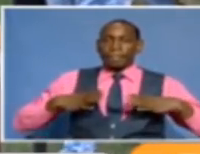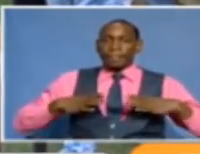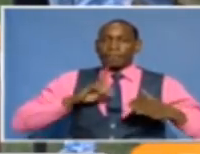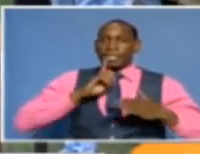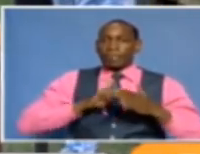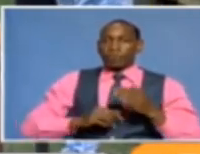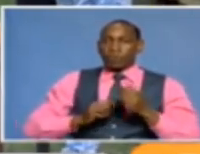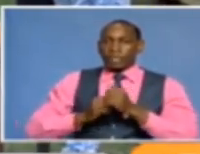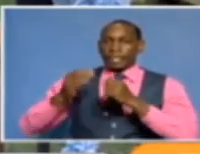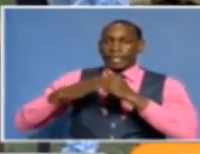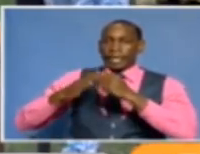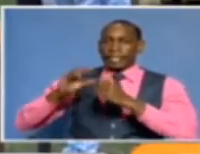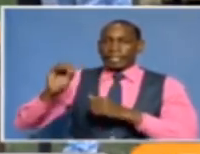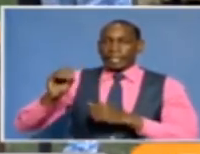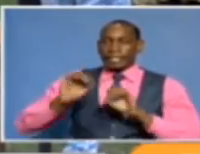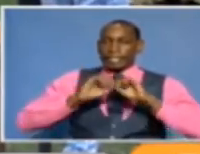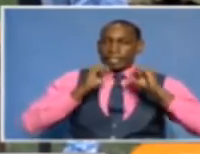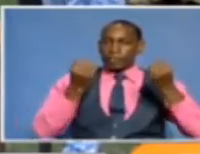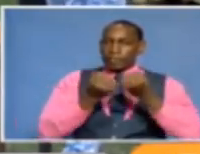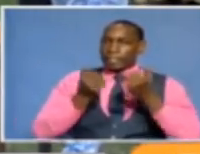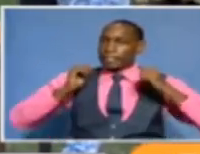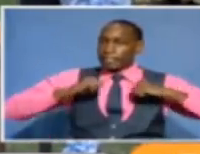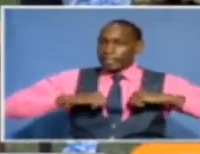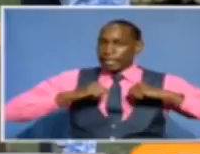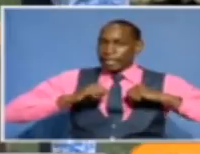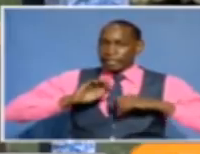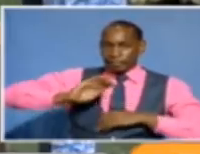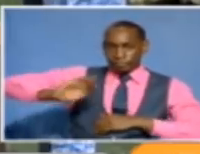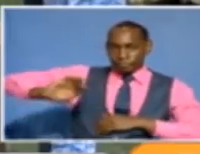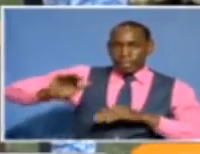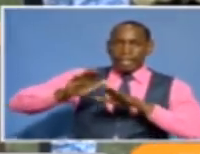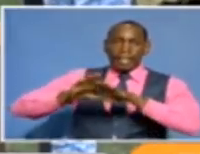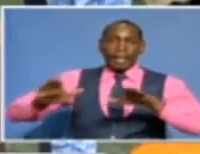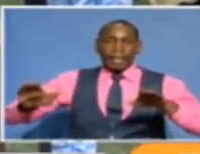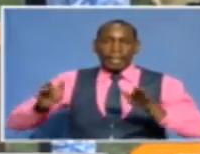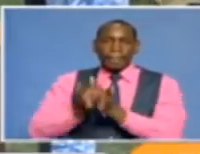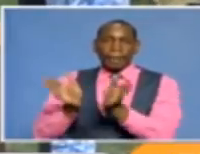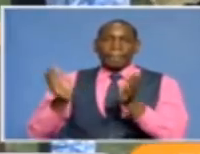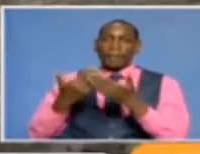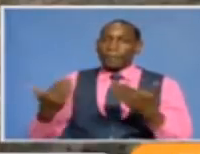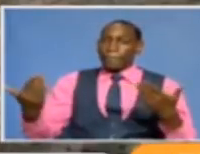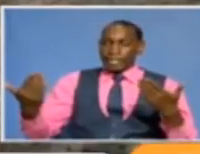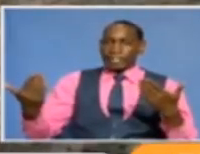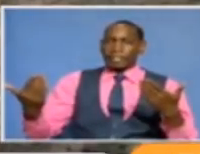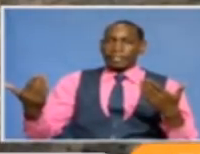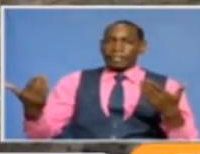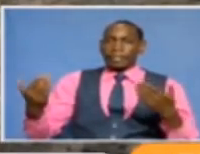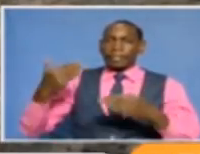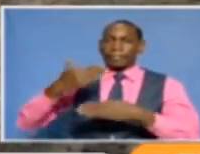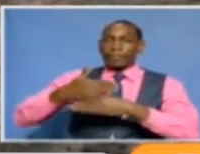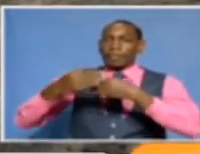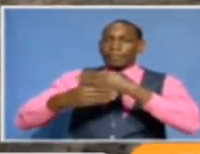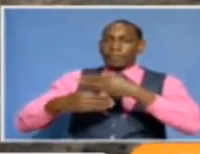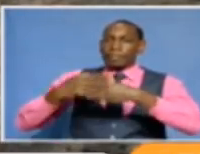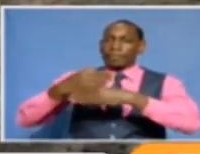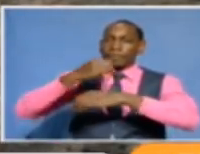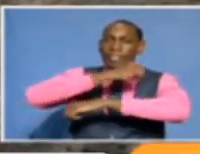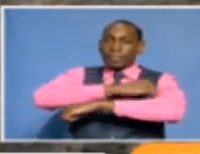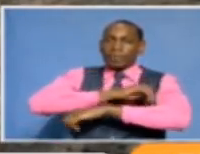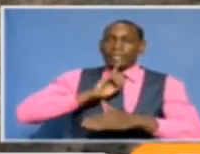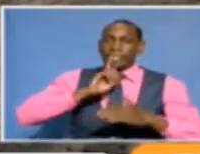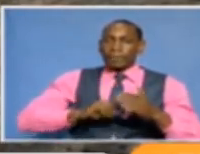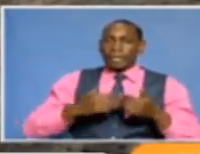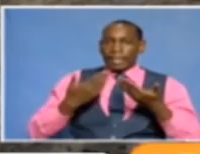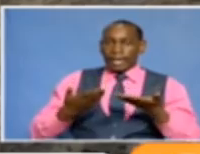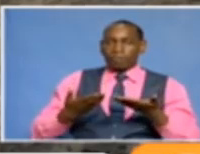in 1990, the society agreed to set aside the land as public utility, hence the building of the school. They claim it